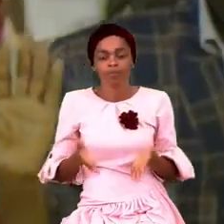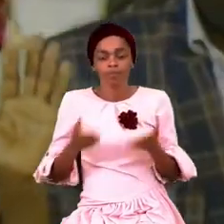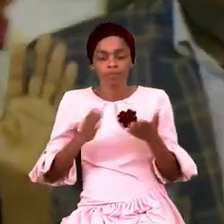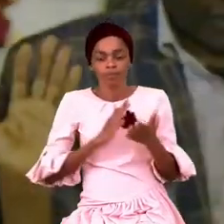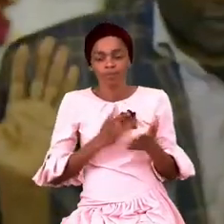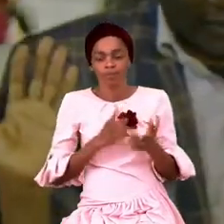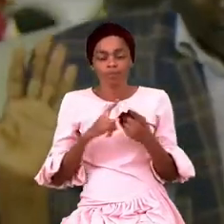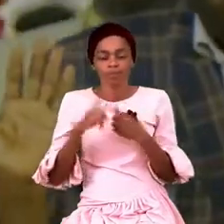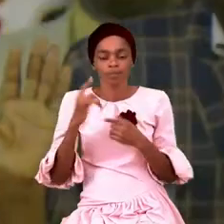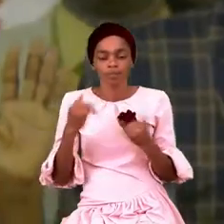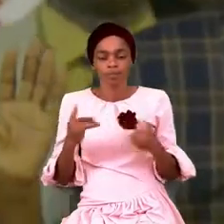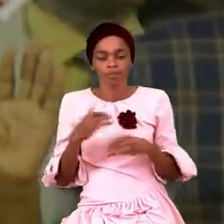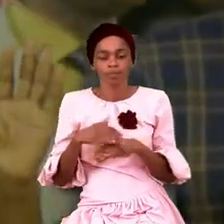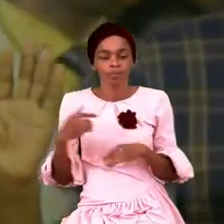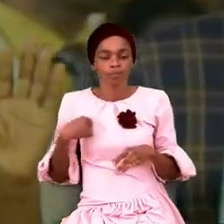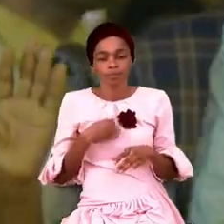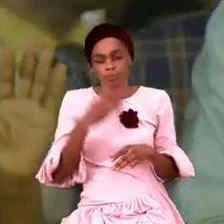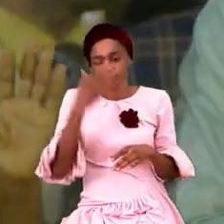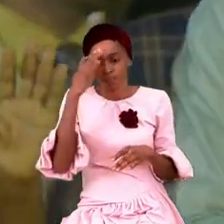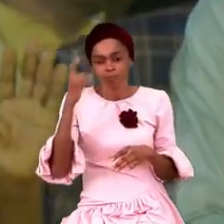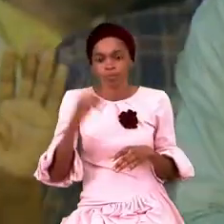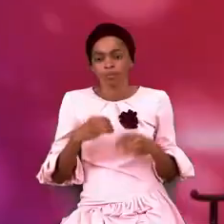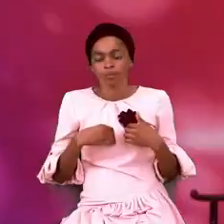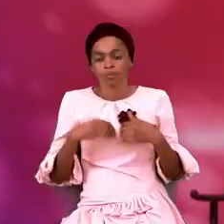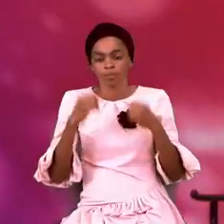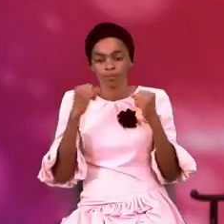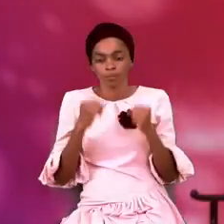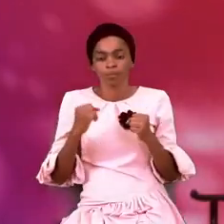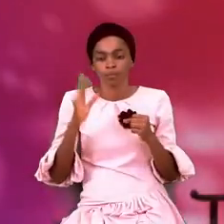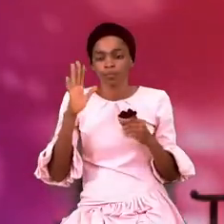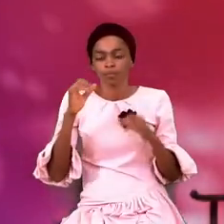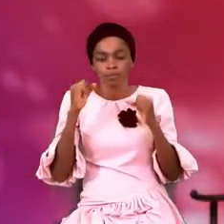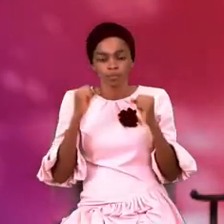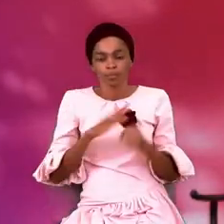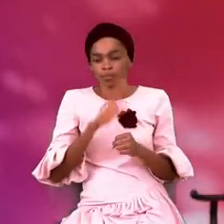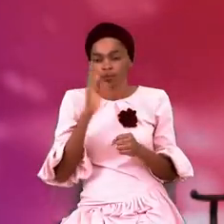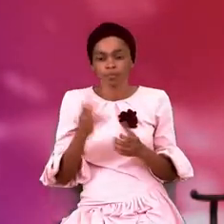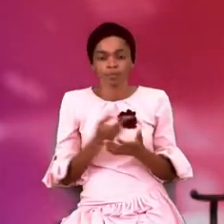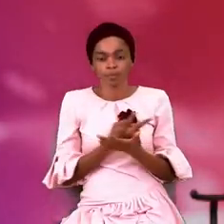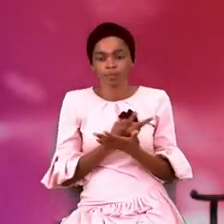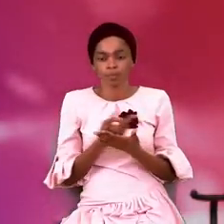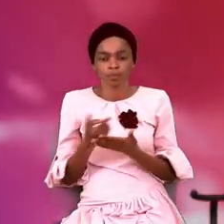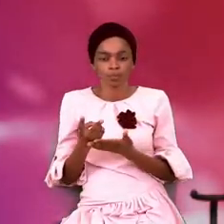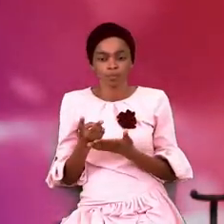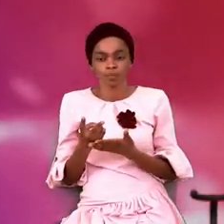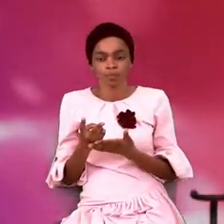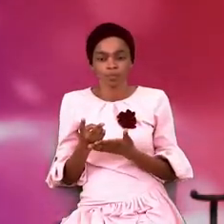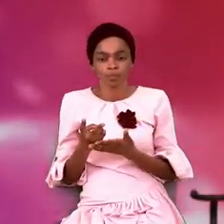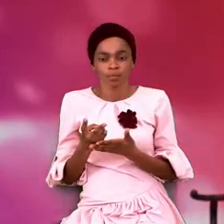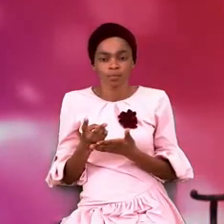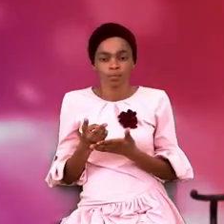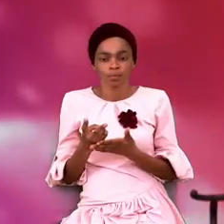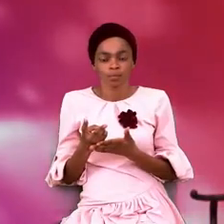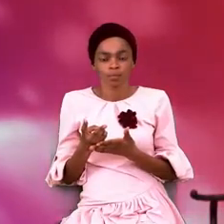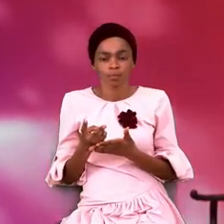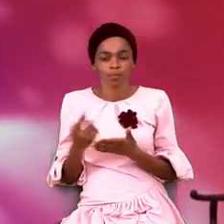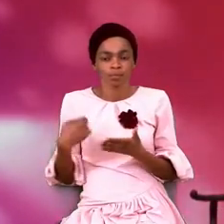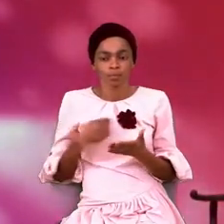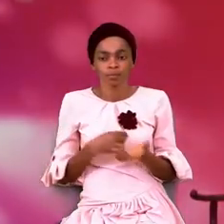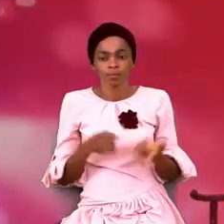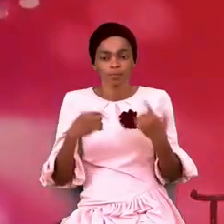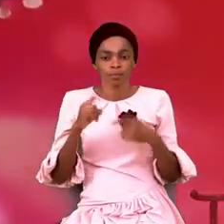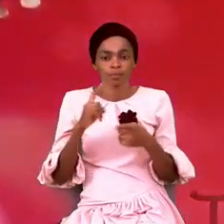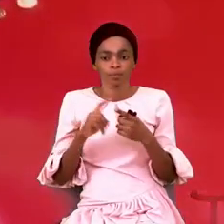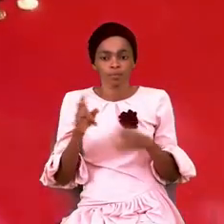And as we come to your throne in worship tonight, we are bringing our petitions to you, Father God. Let the power of